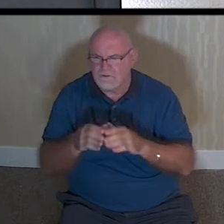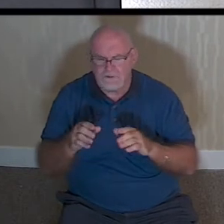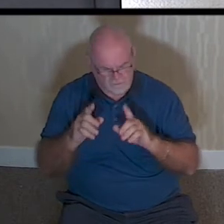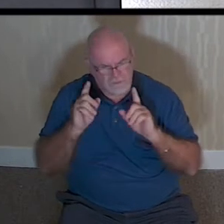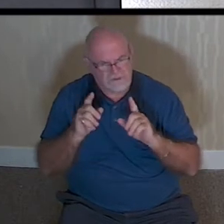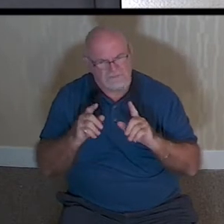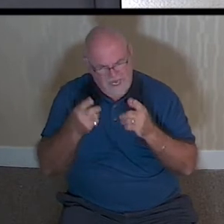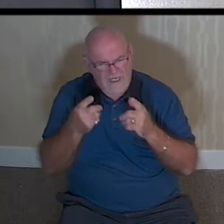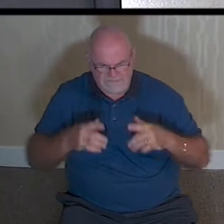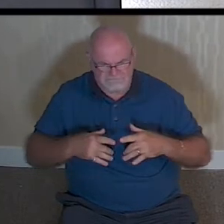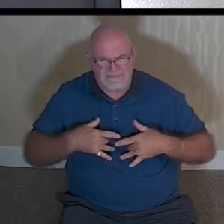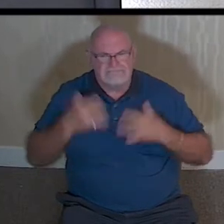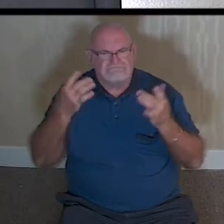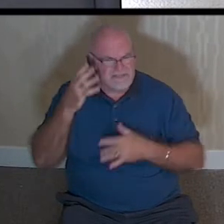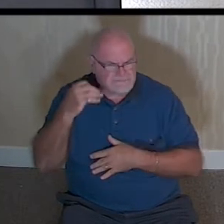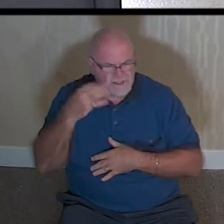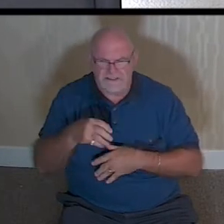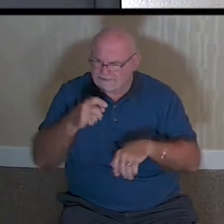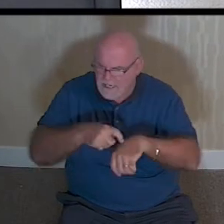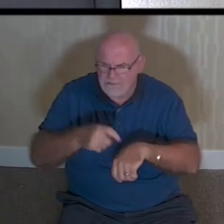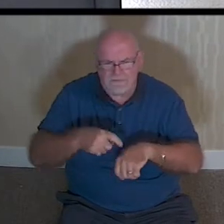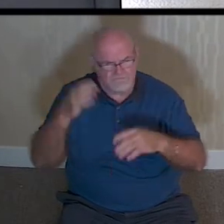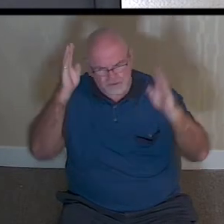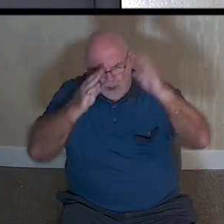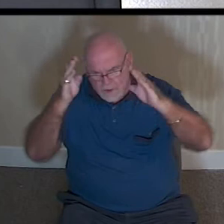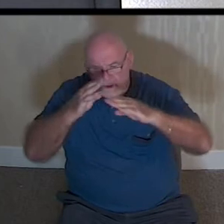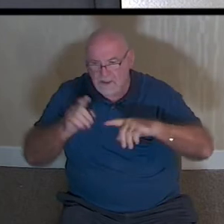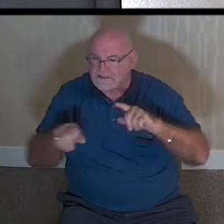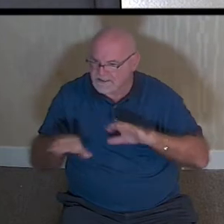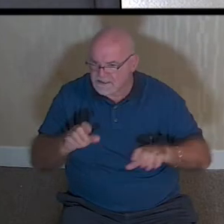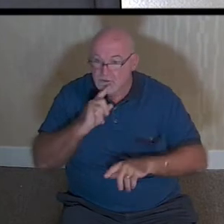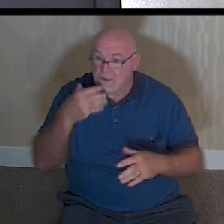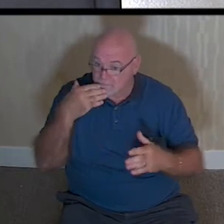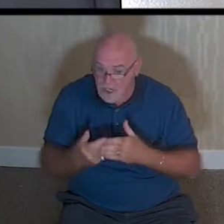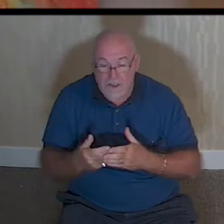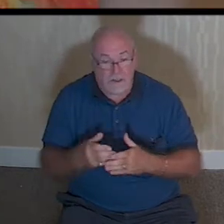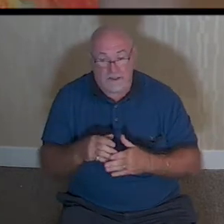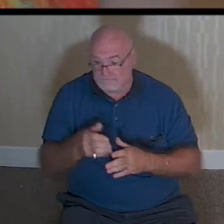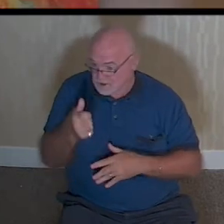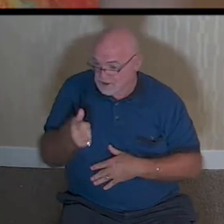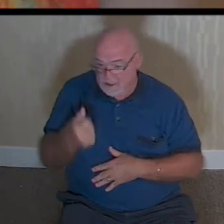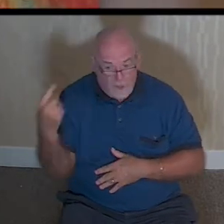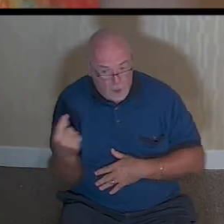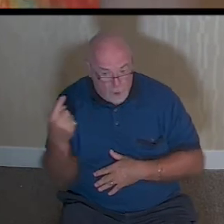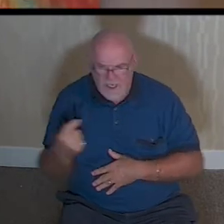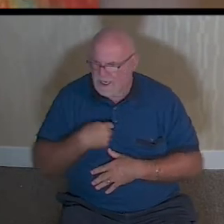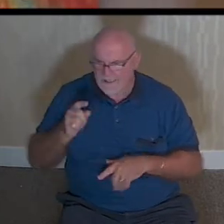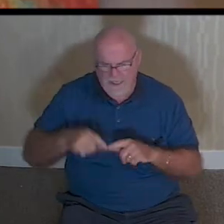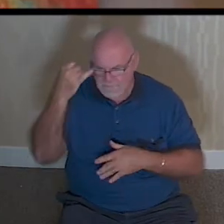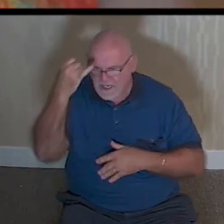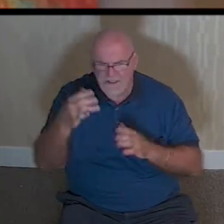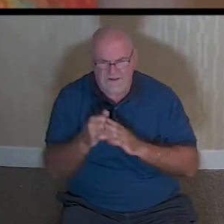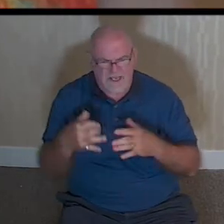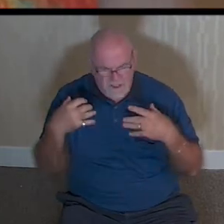troubles. And she led it very well. And she did it on her own. I can't imagine the courage that that